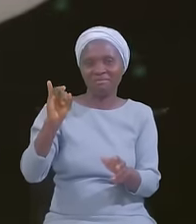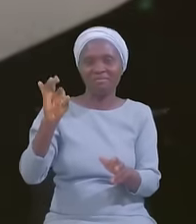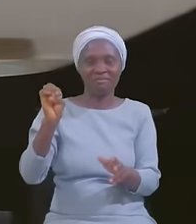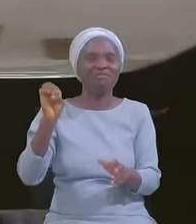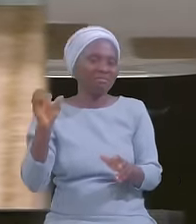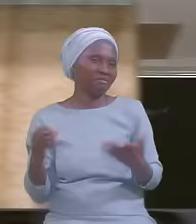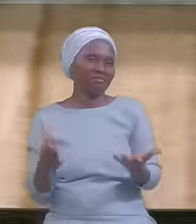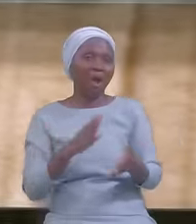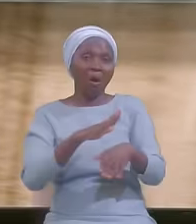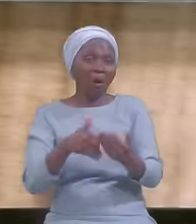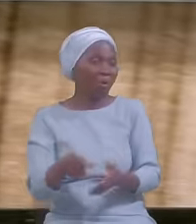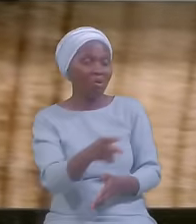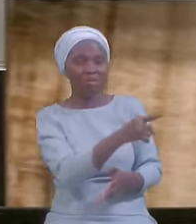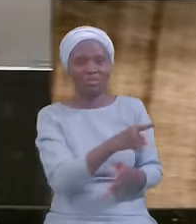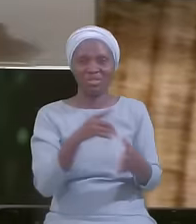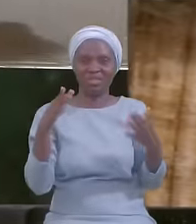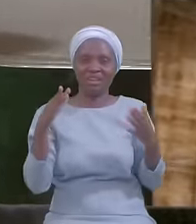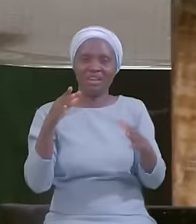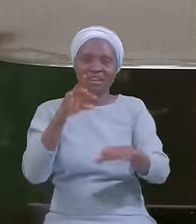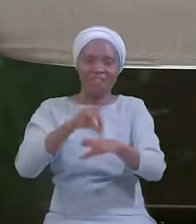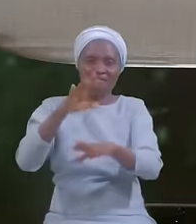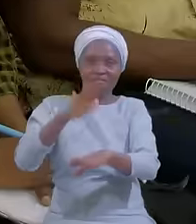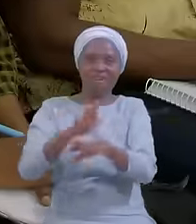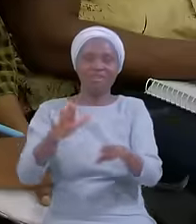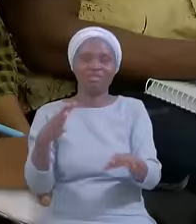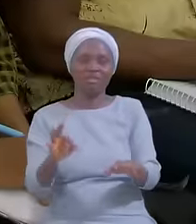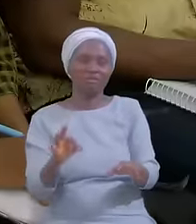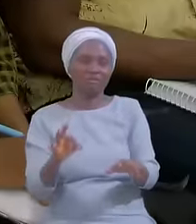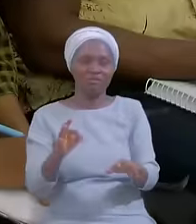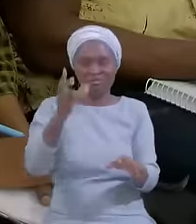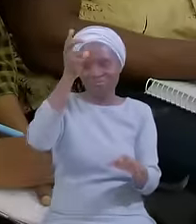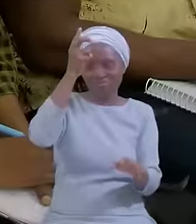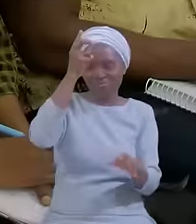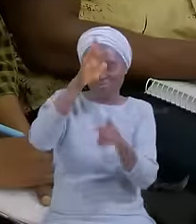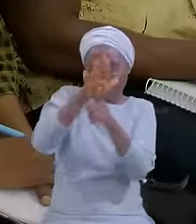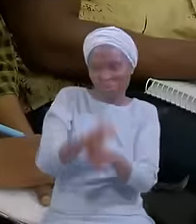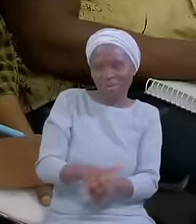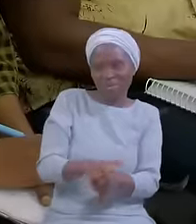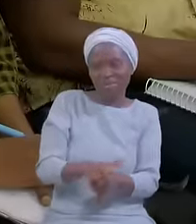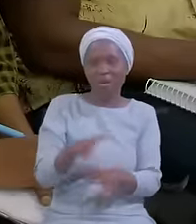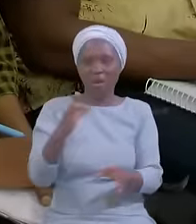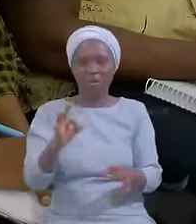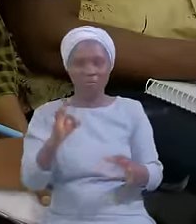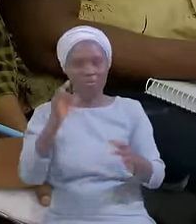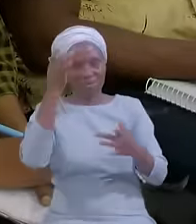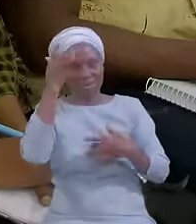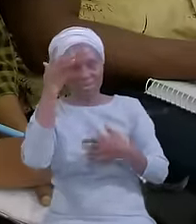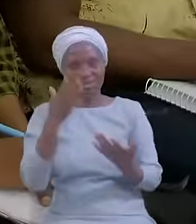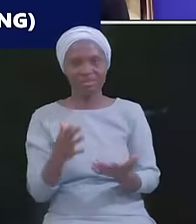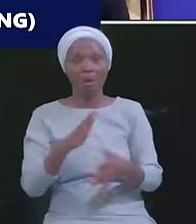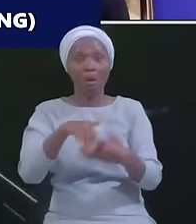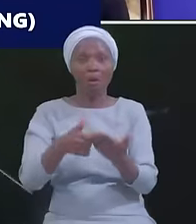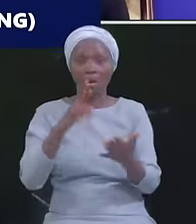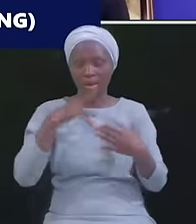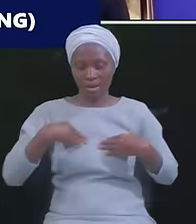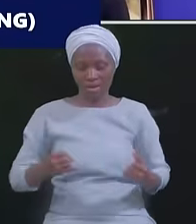the flies of sickness, the flies of disease, they are healed